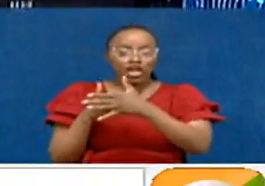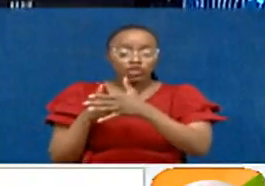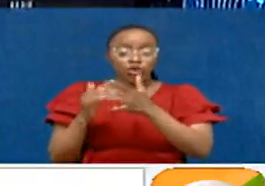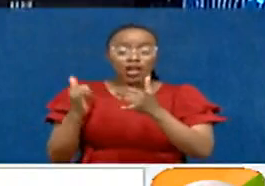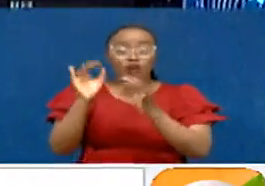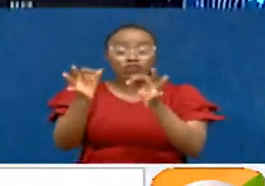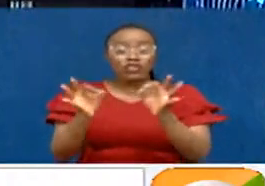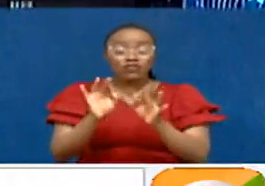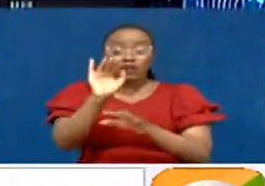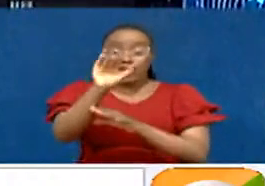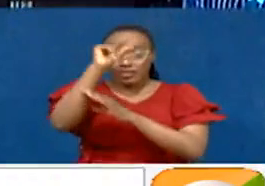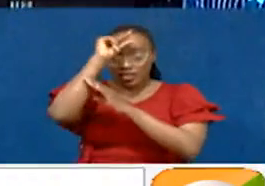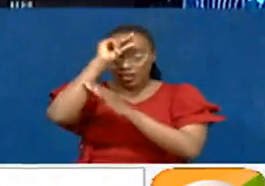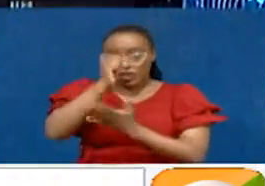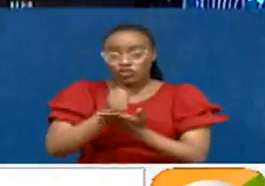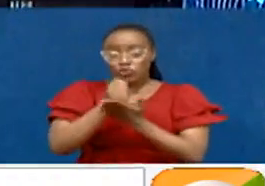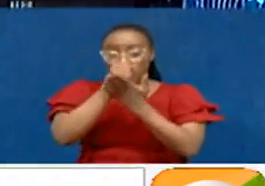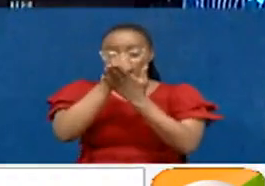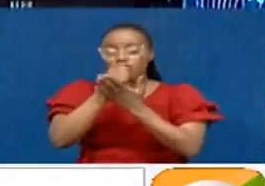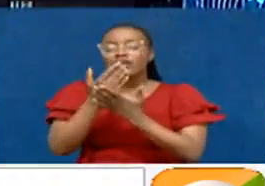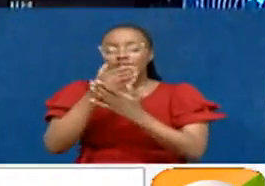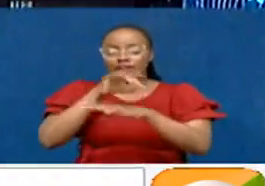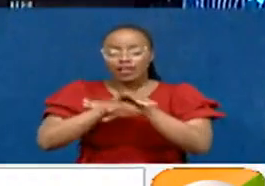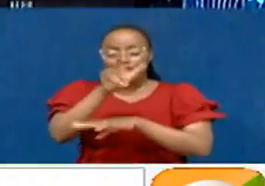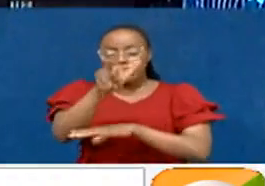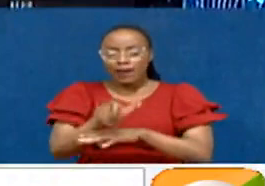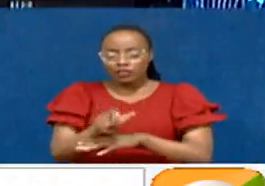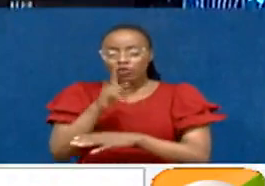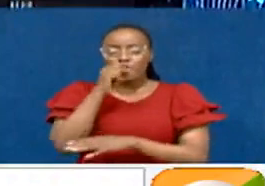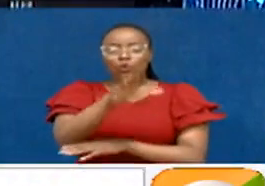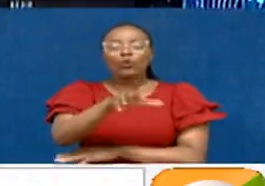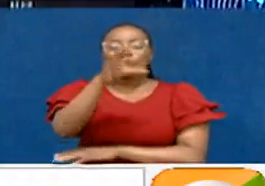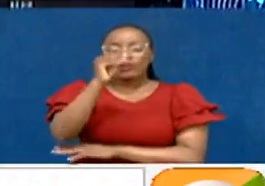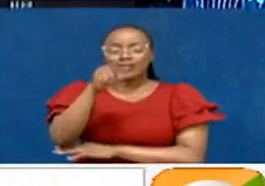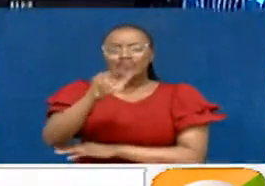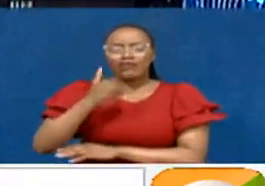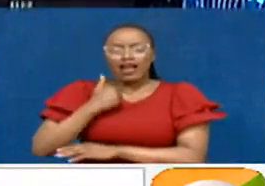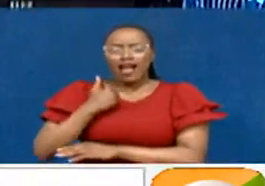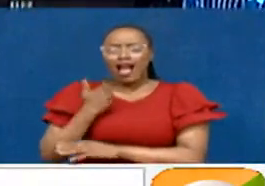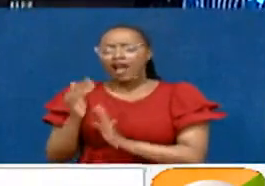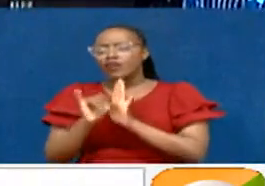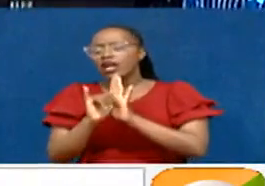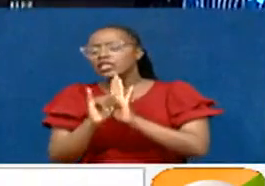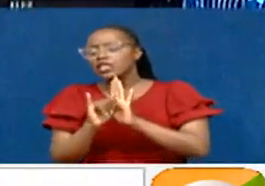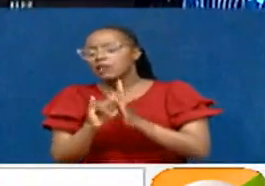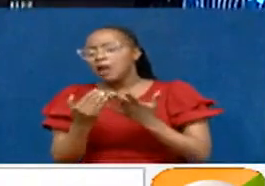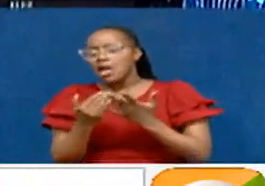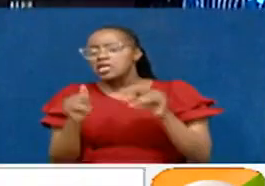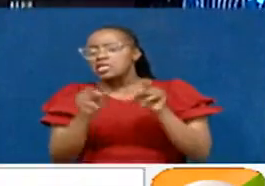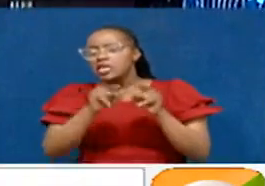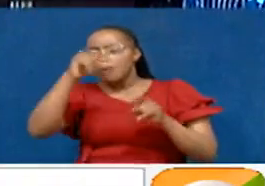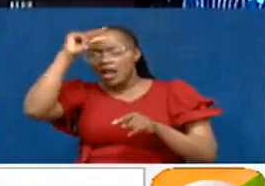family is now calling on the government to help them track their kin, as those who picked him up are said to have identified themselves